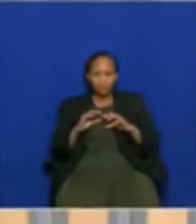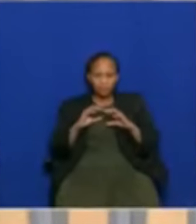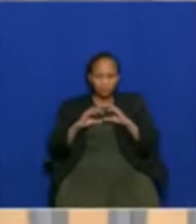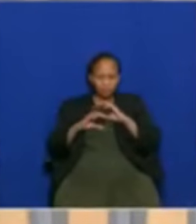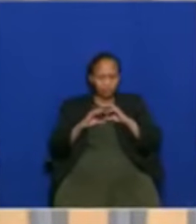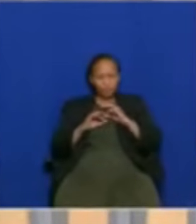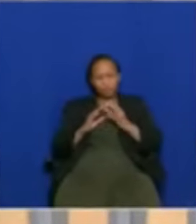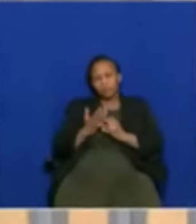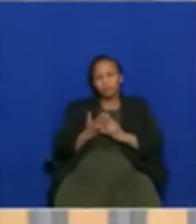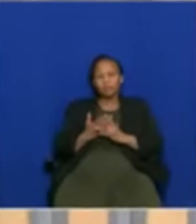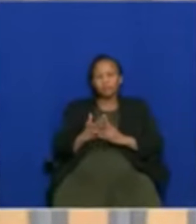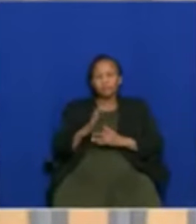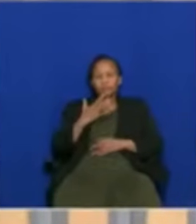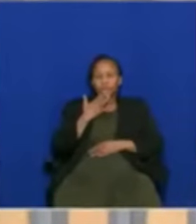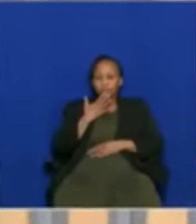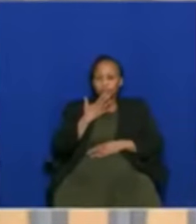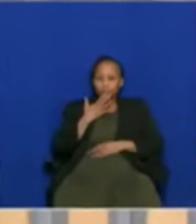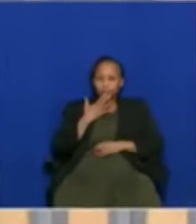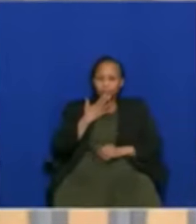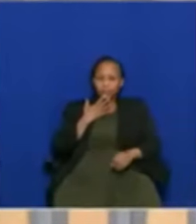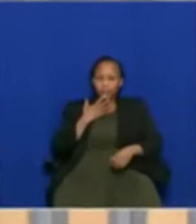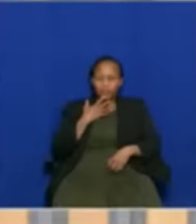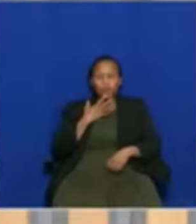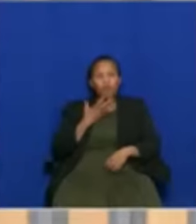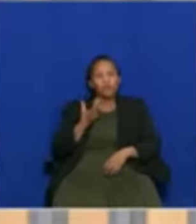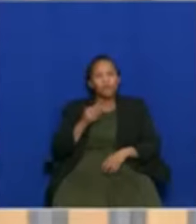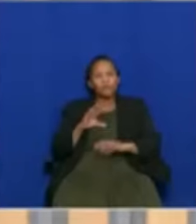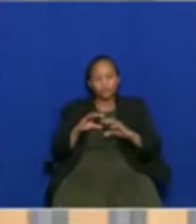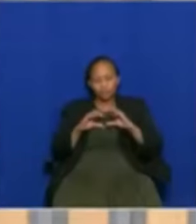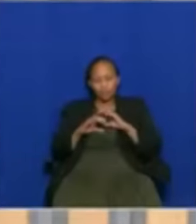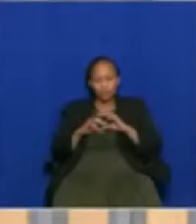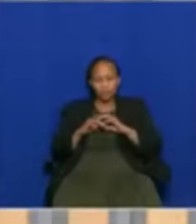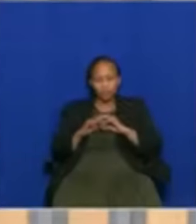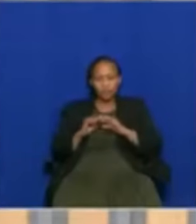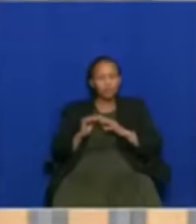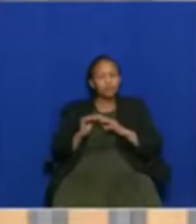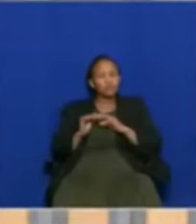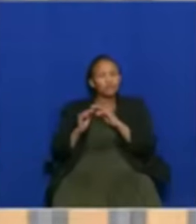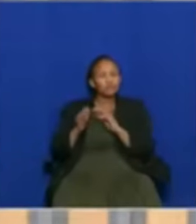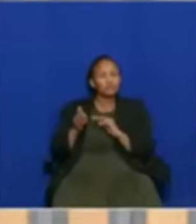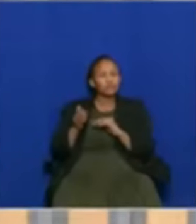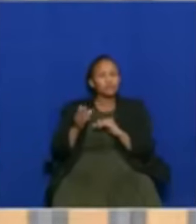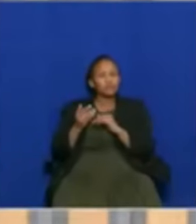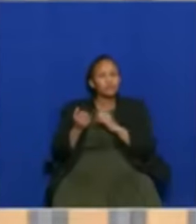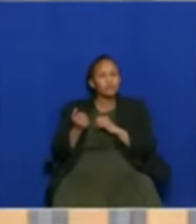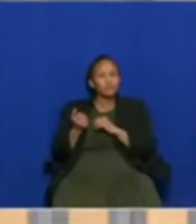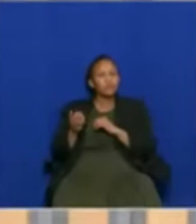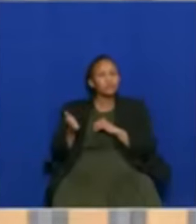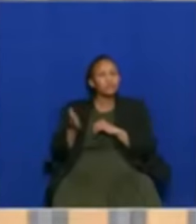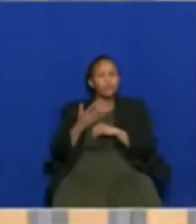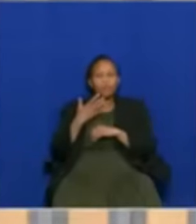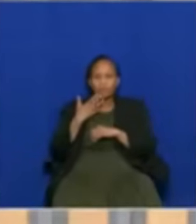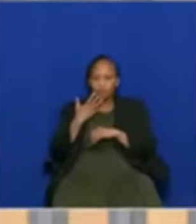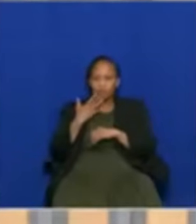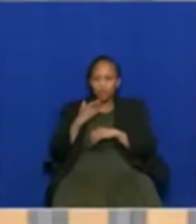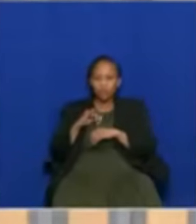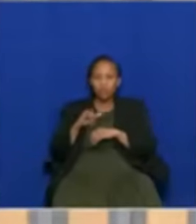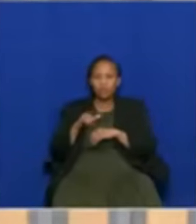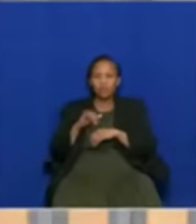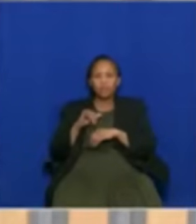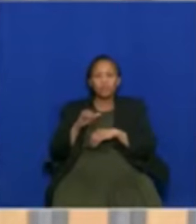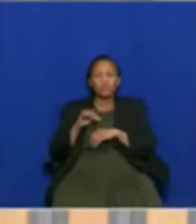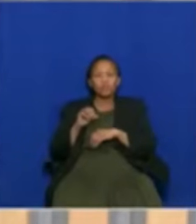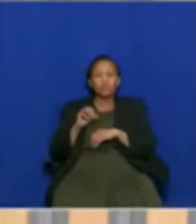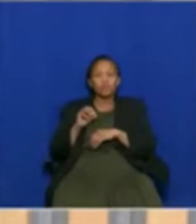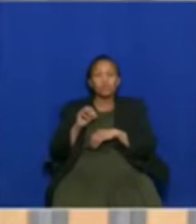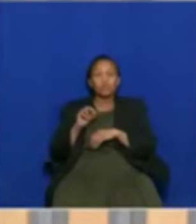or rather sent by Advocate Johnson to the DPP? Let me